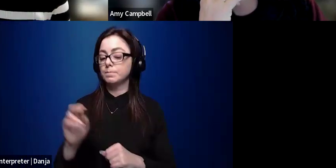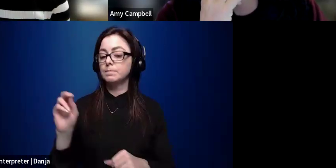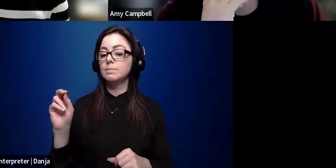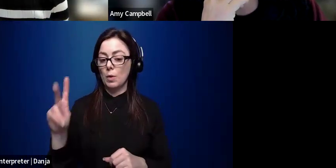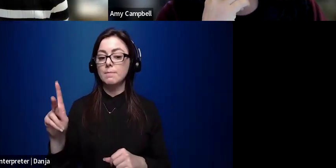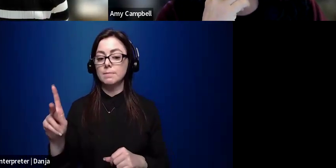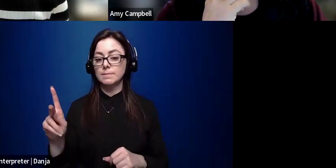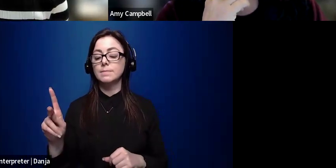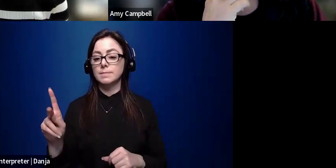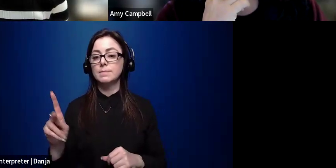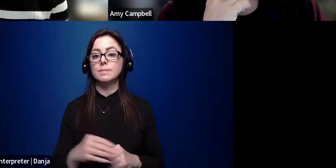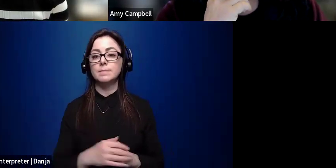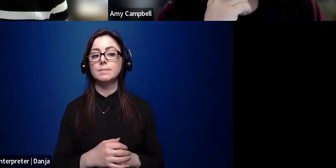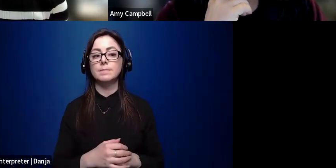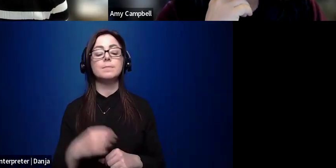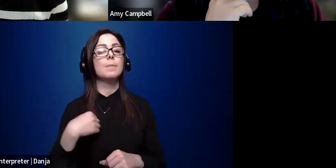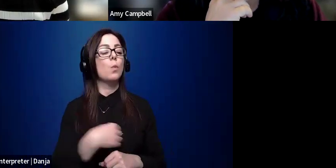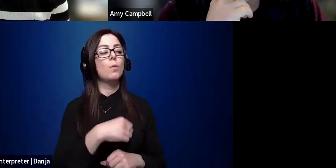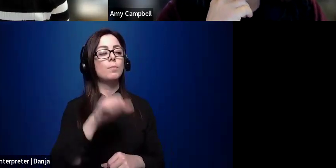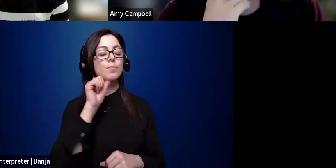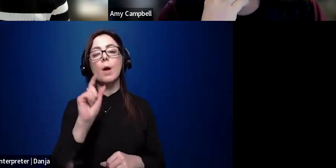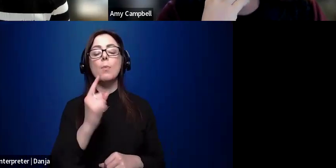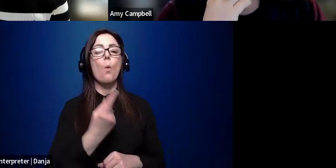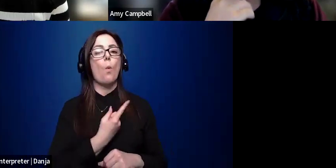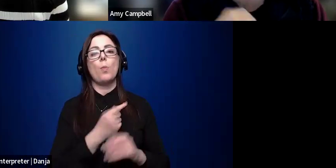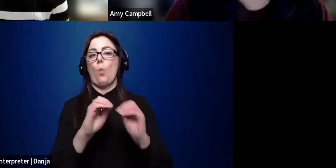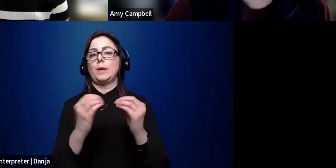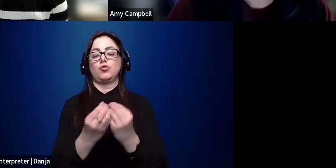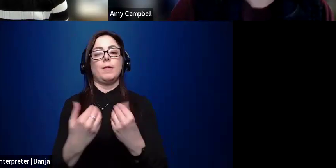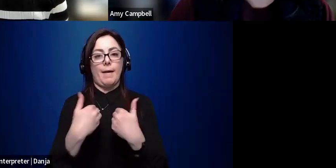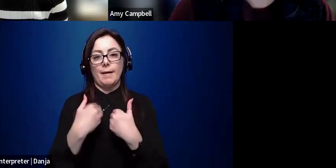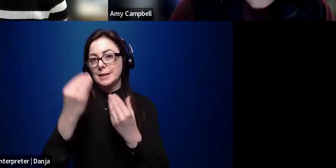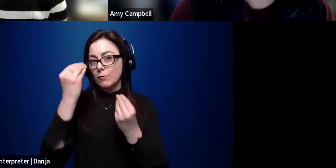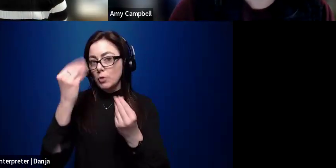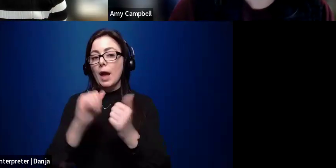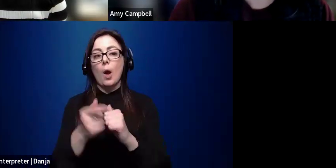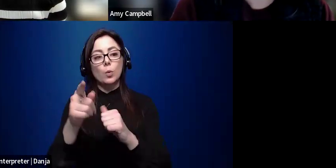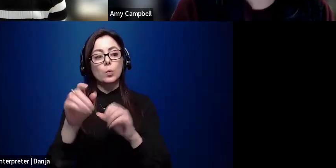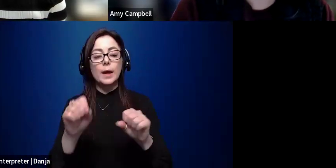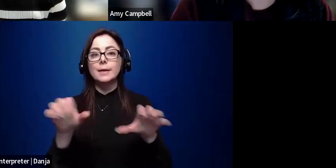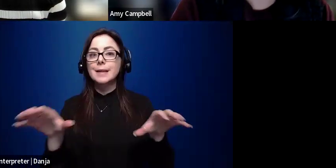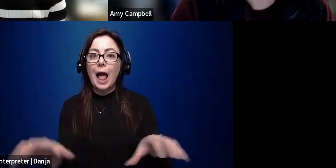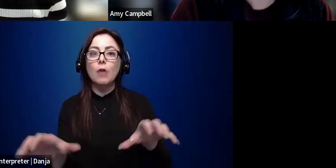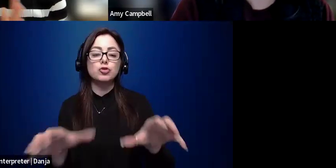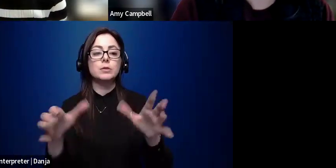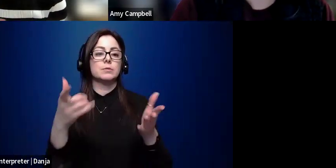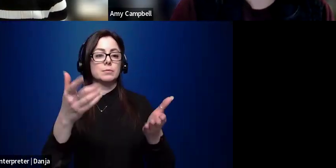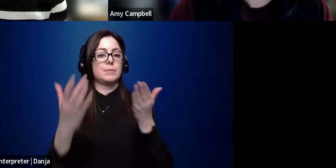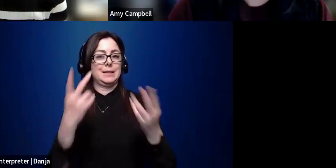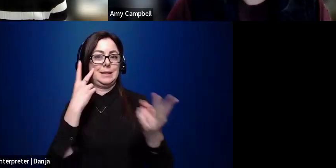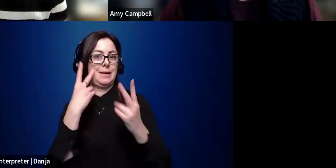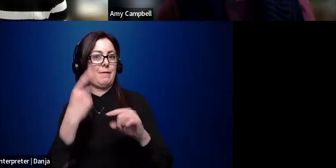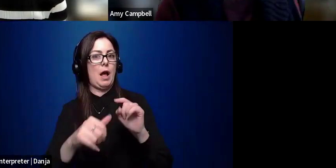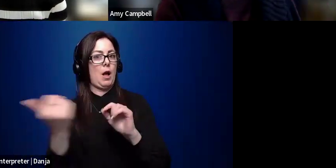yeah, we're not the only organization that has information on how you can take action. You're probably hearing it from other places. It's